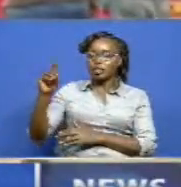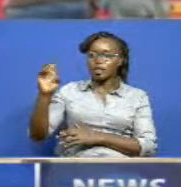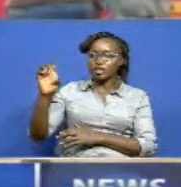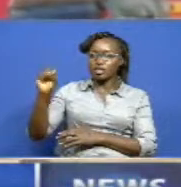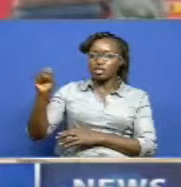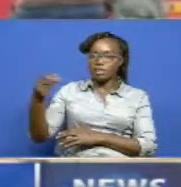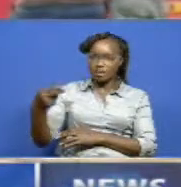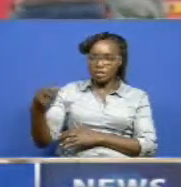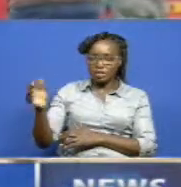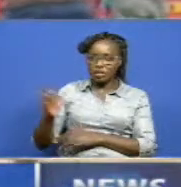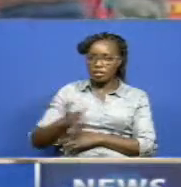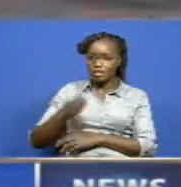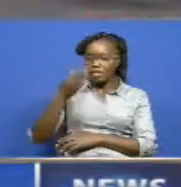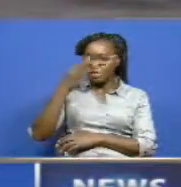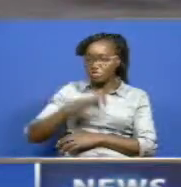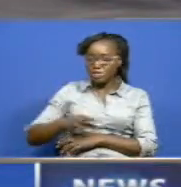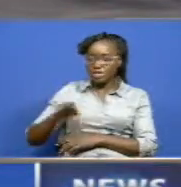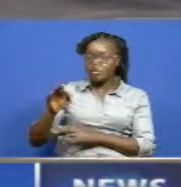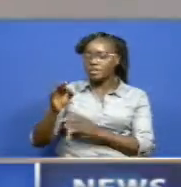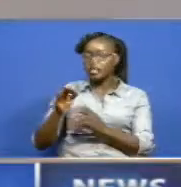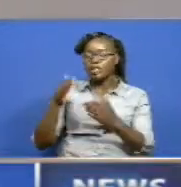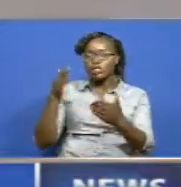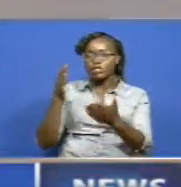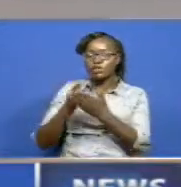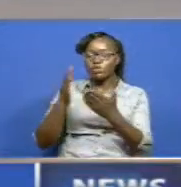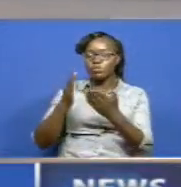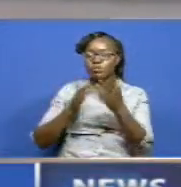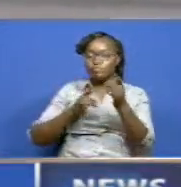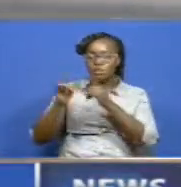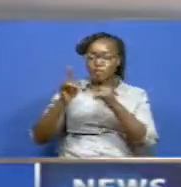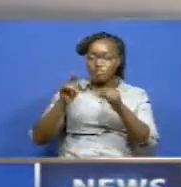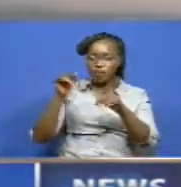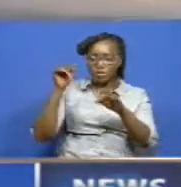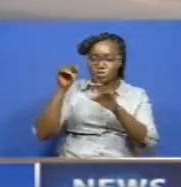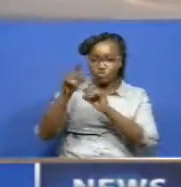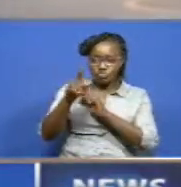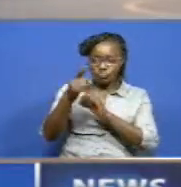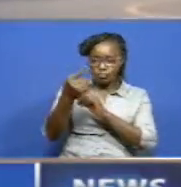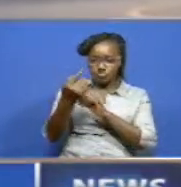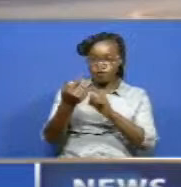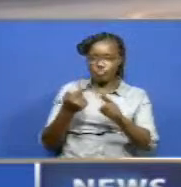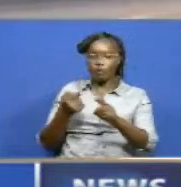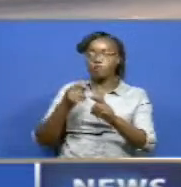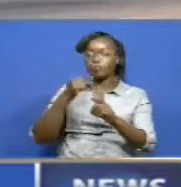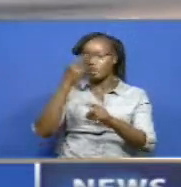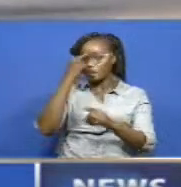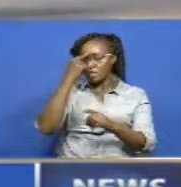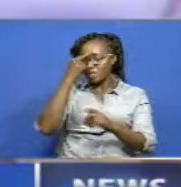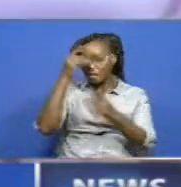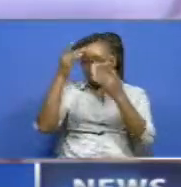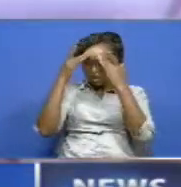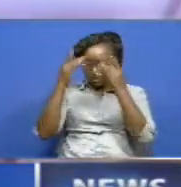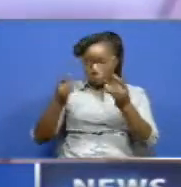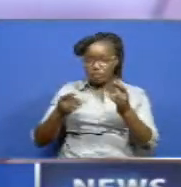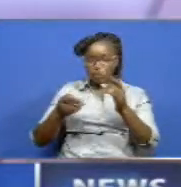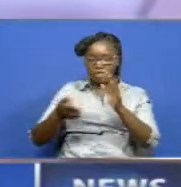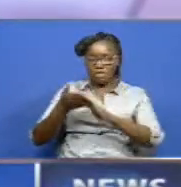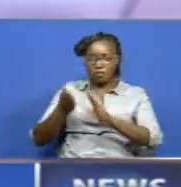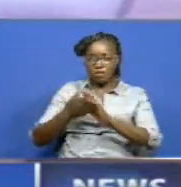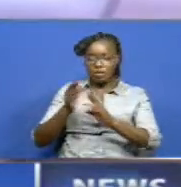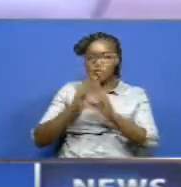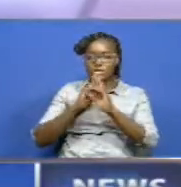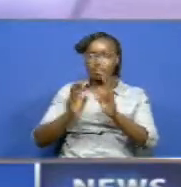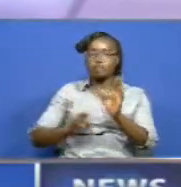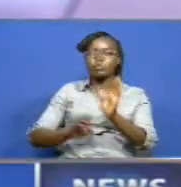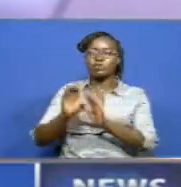and Singapore to ban travel to and from India following a decision by the National Emergency Response Committee to suspend